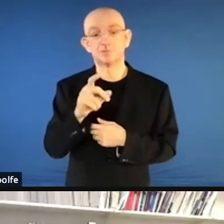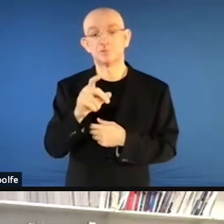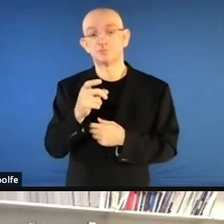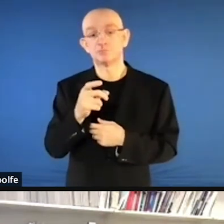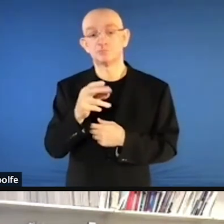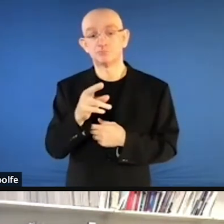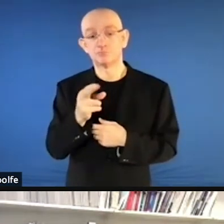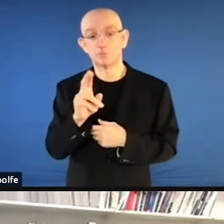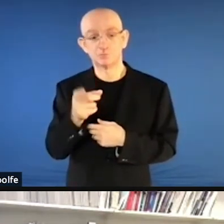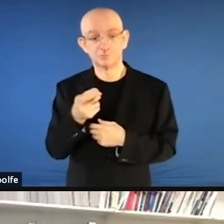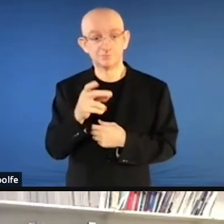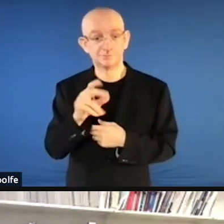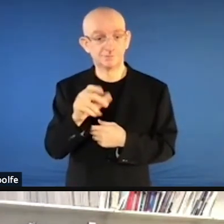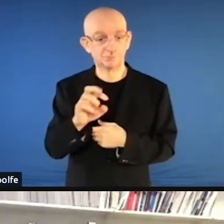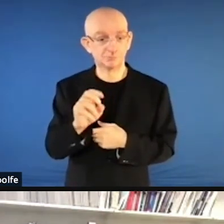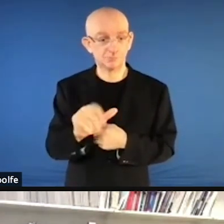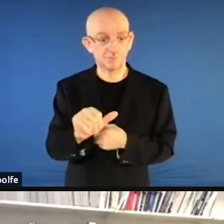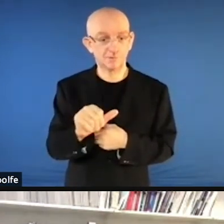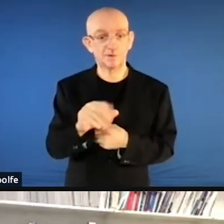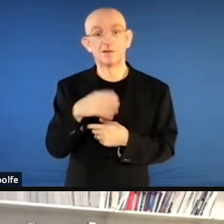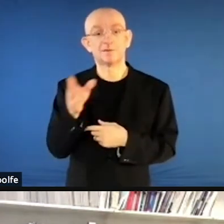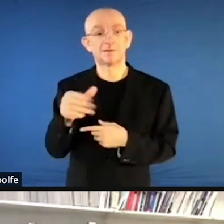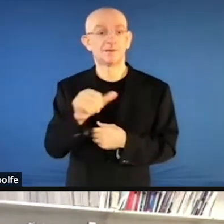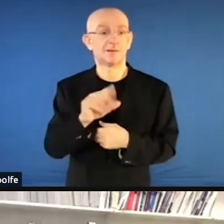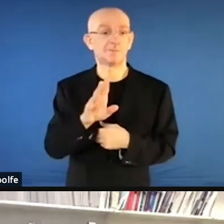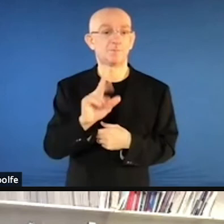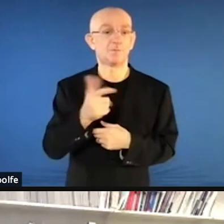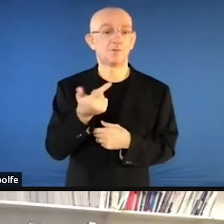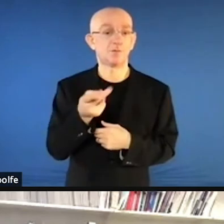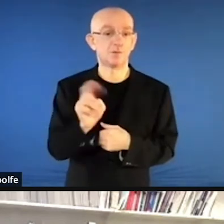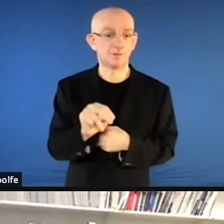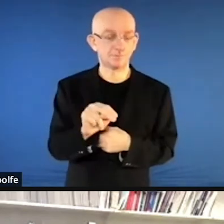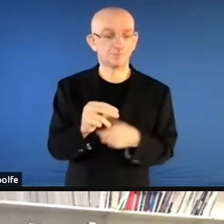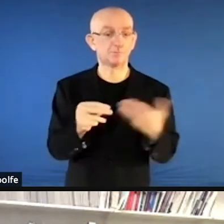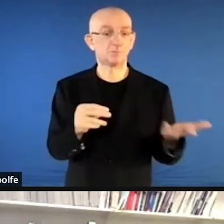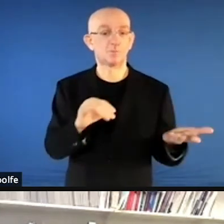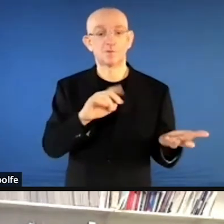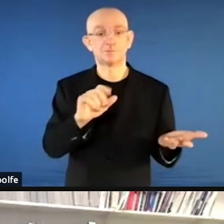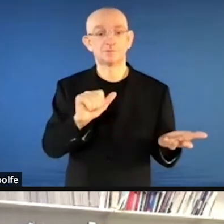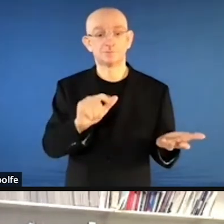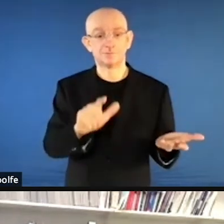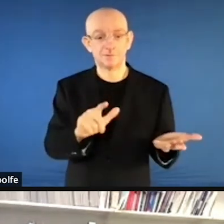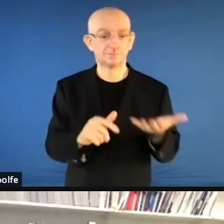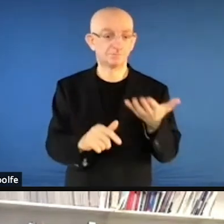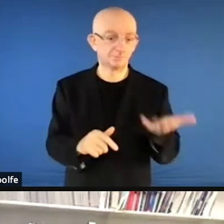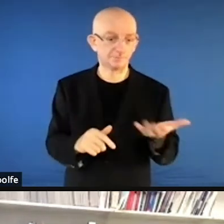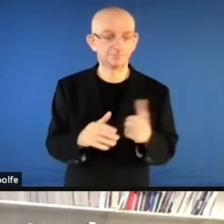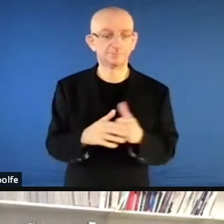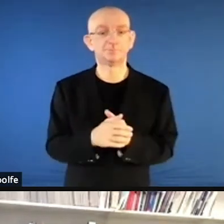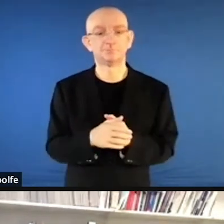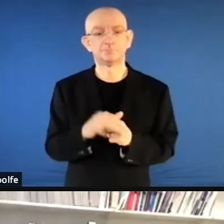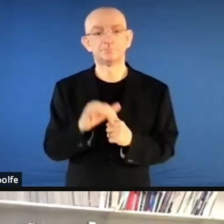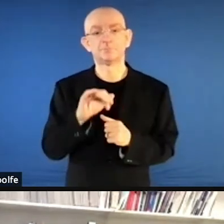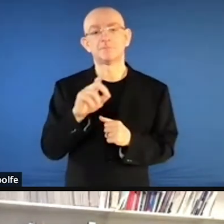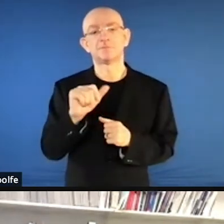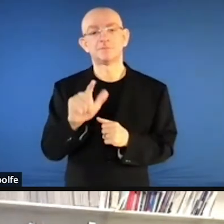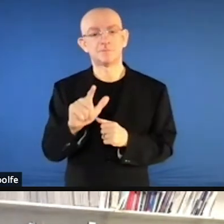would like to thank you for organizing, and also all the participants and the audience